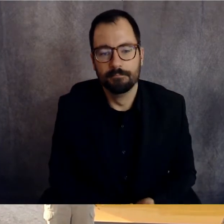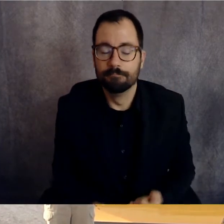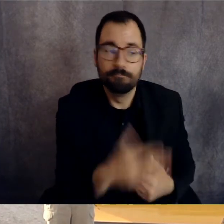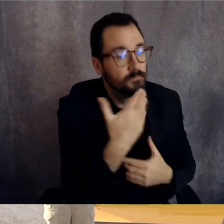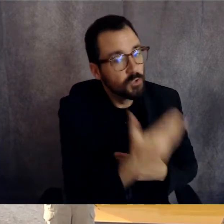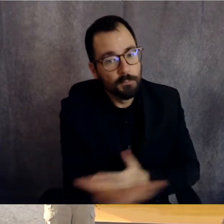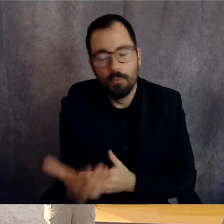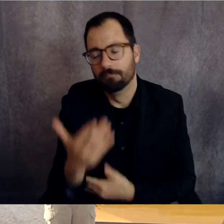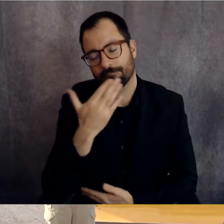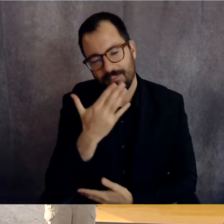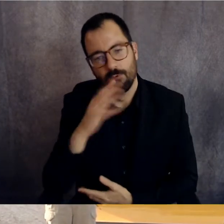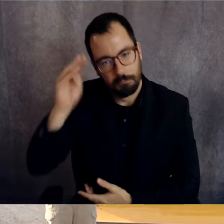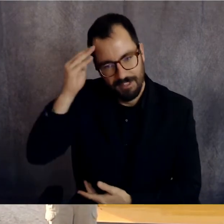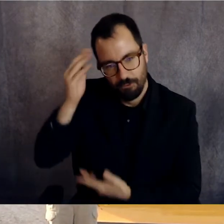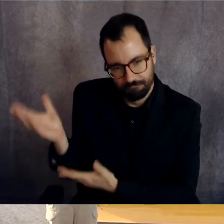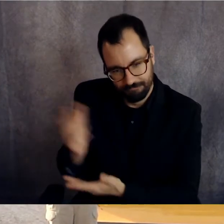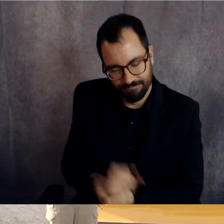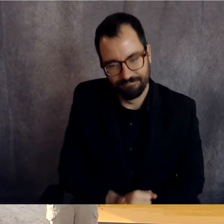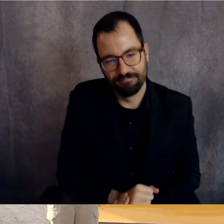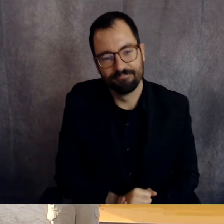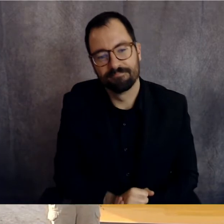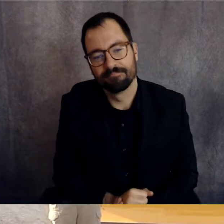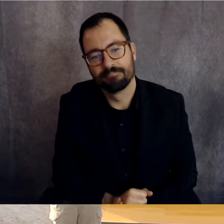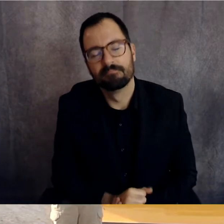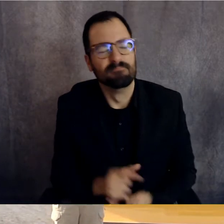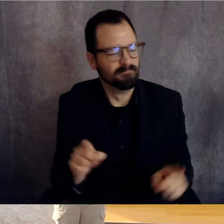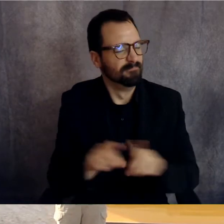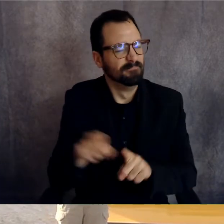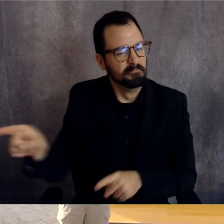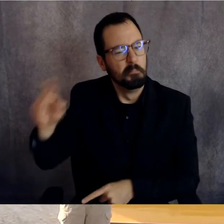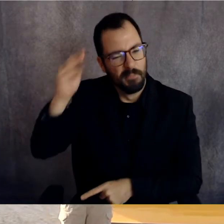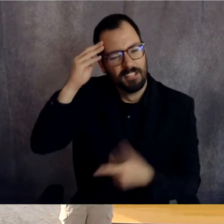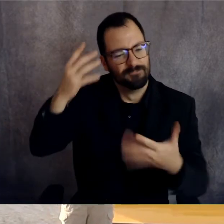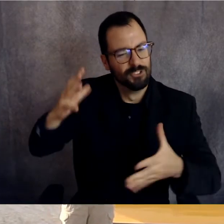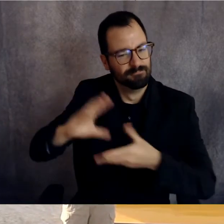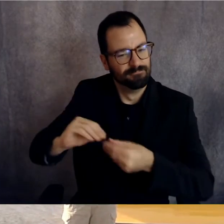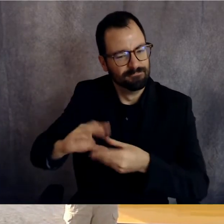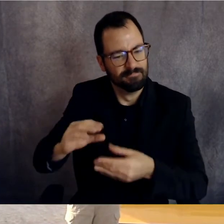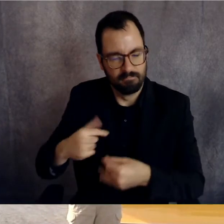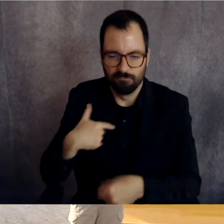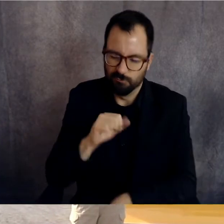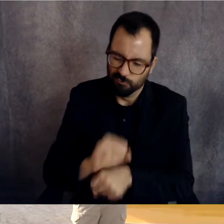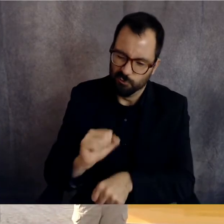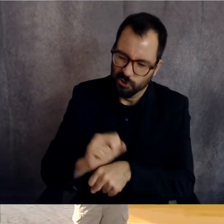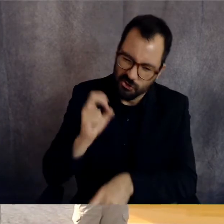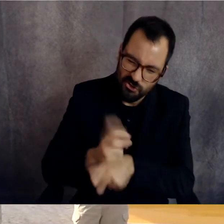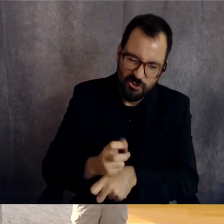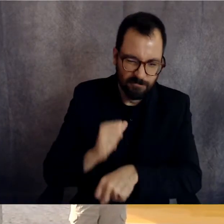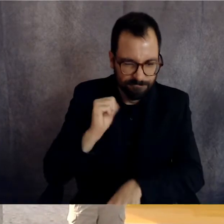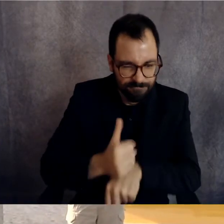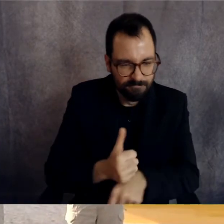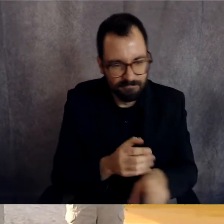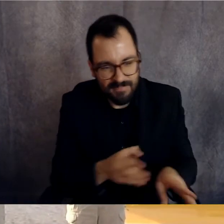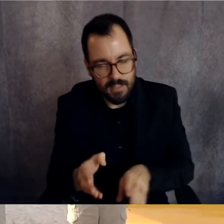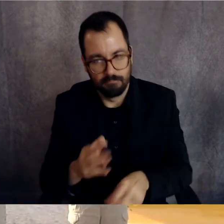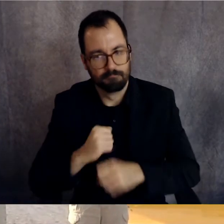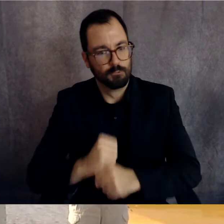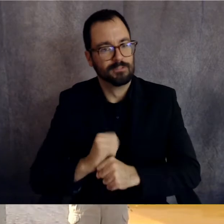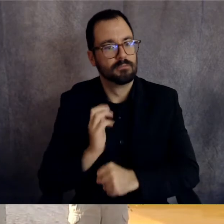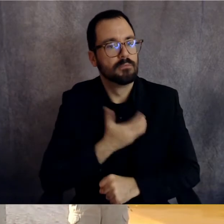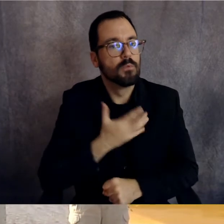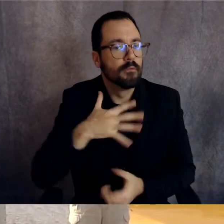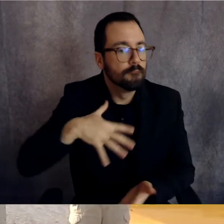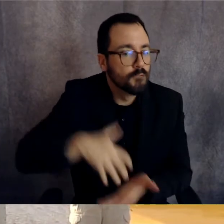Good morning. Thank you, Mayor. As the mayor stated, we've been working hard, putting a plan in place so our most vulnerable, our